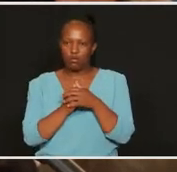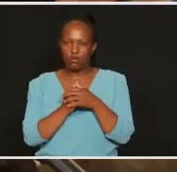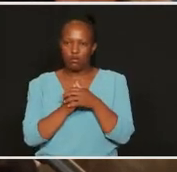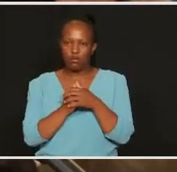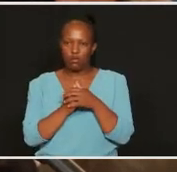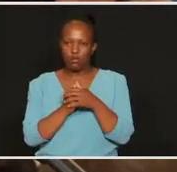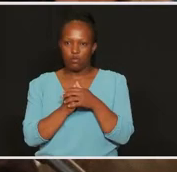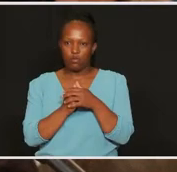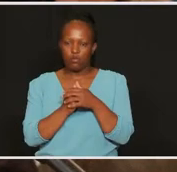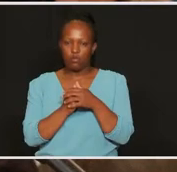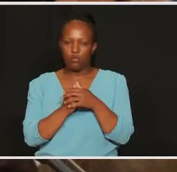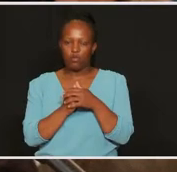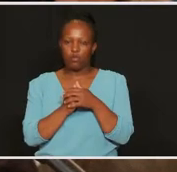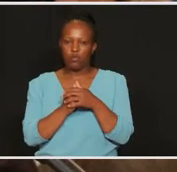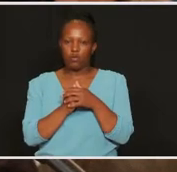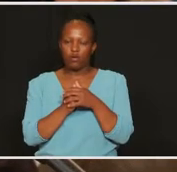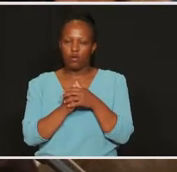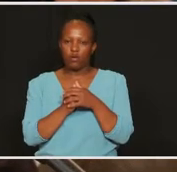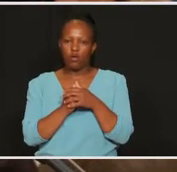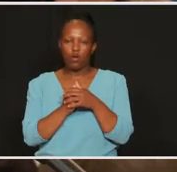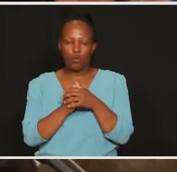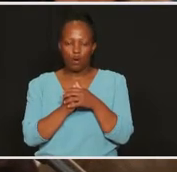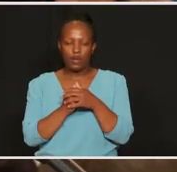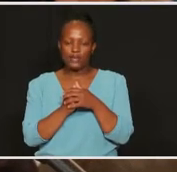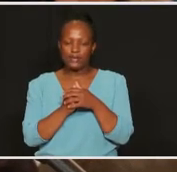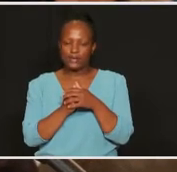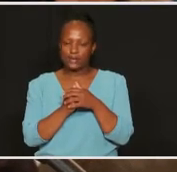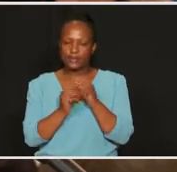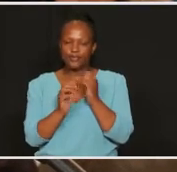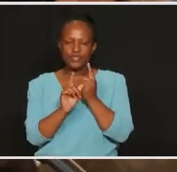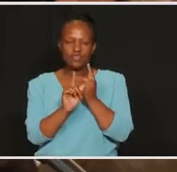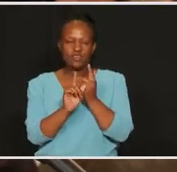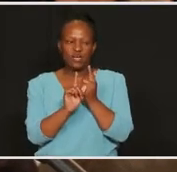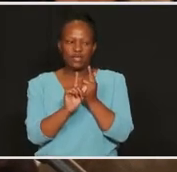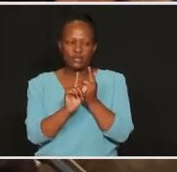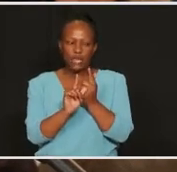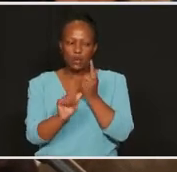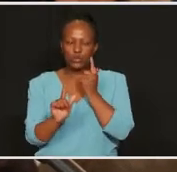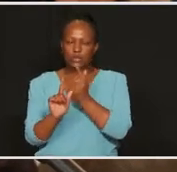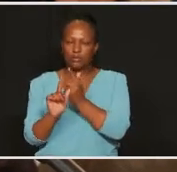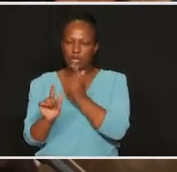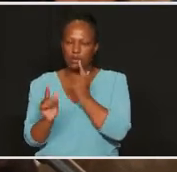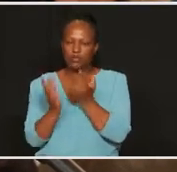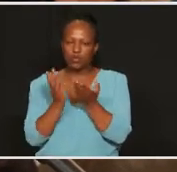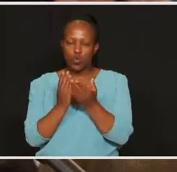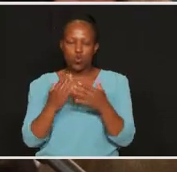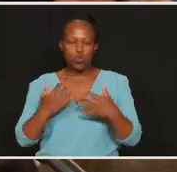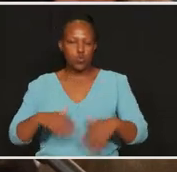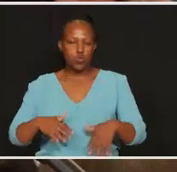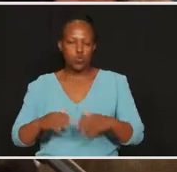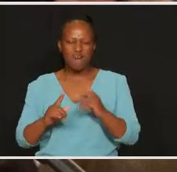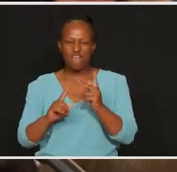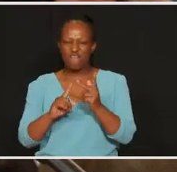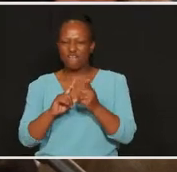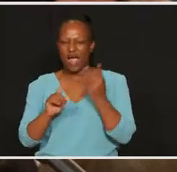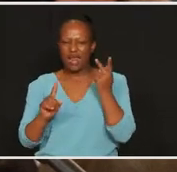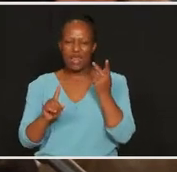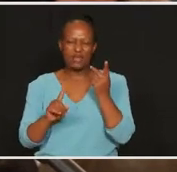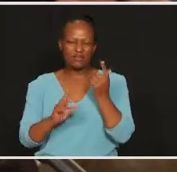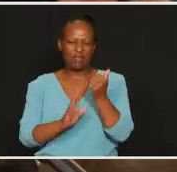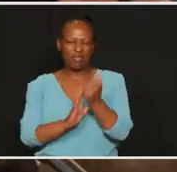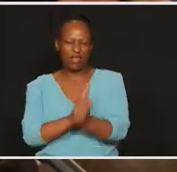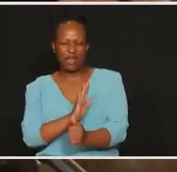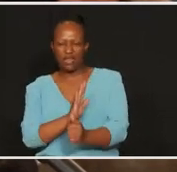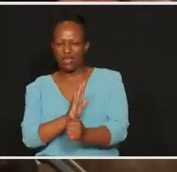we have a high rate of violence in our Township Schools it's a well-known fact and every time when